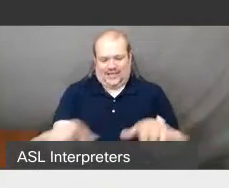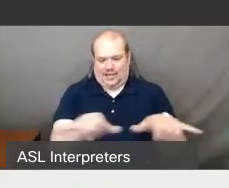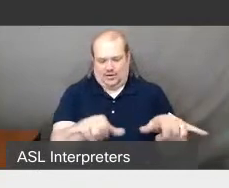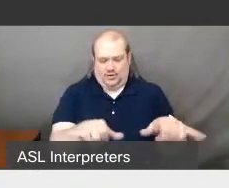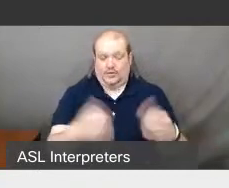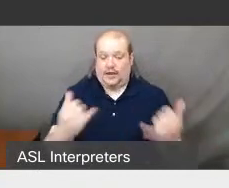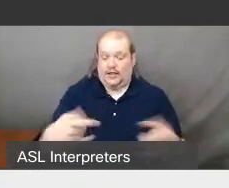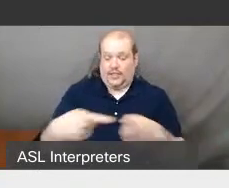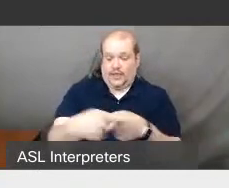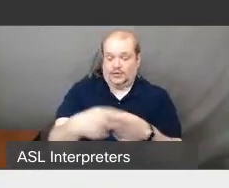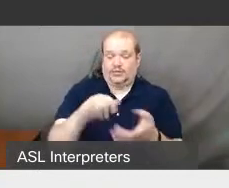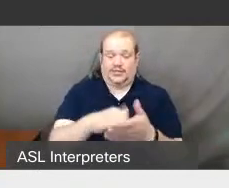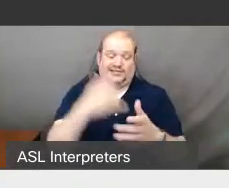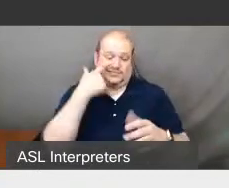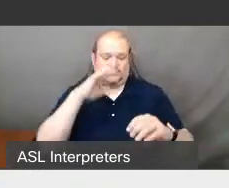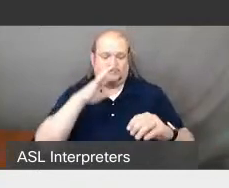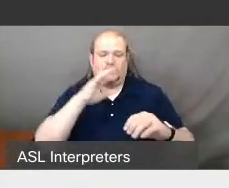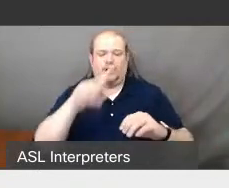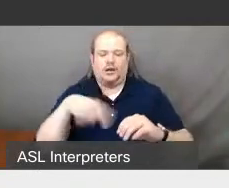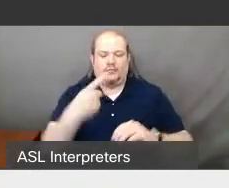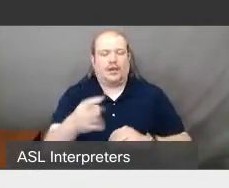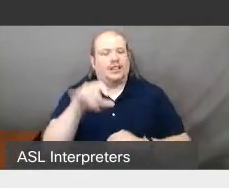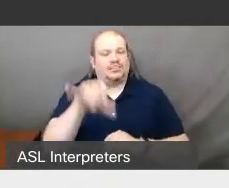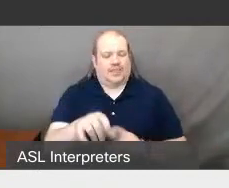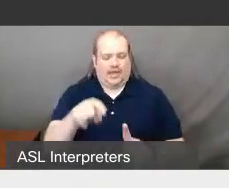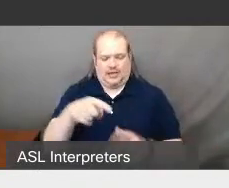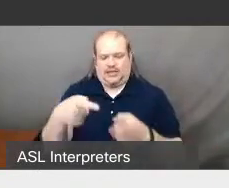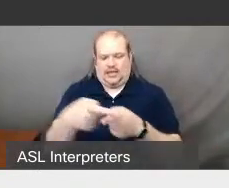the intersection that they spoke of, that is the